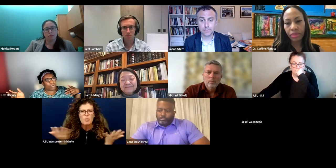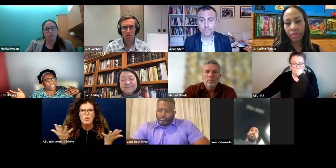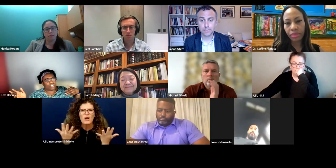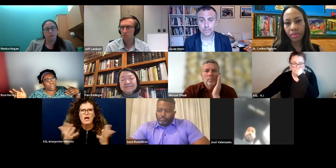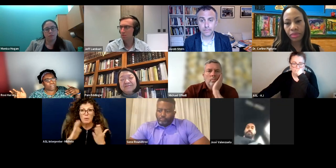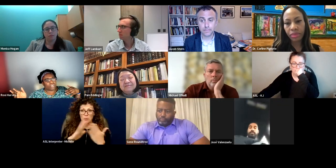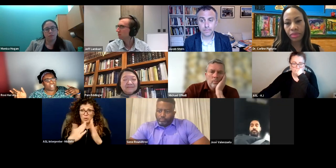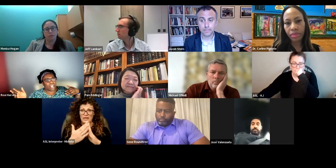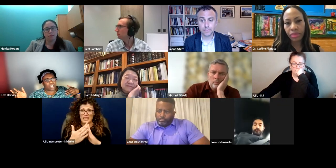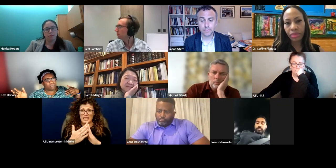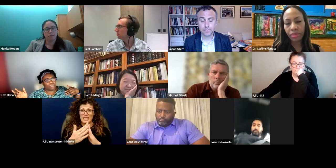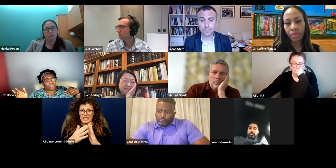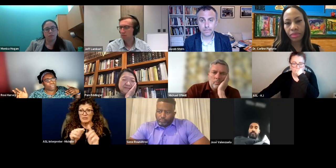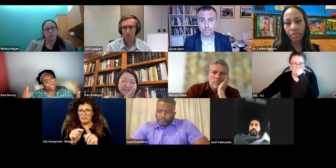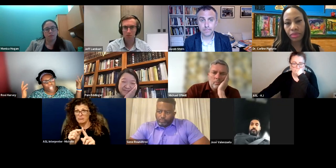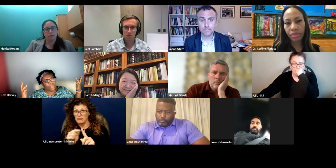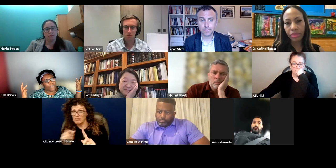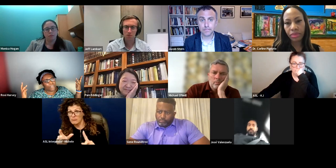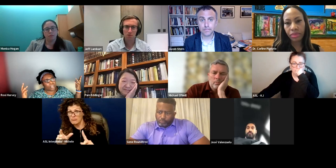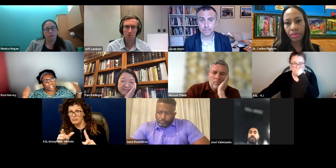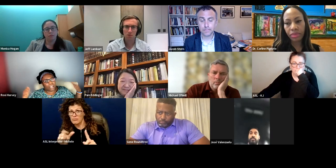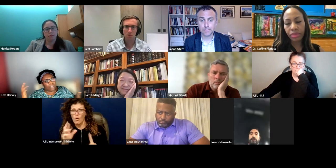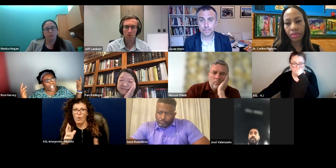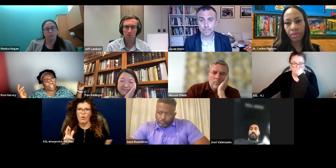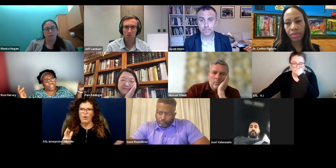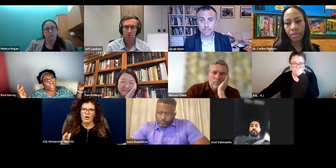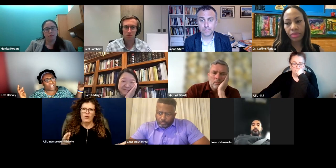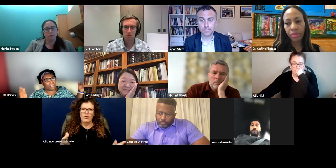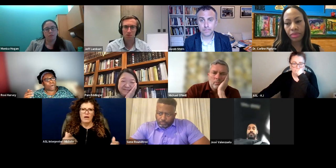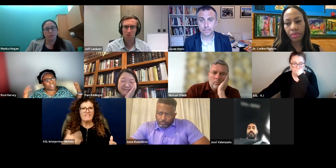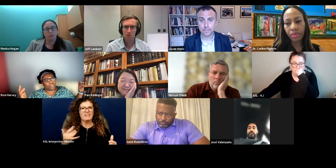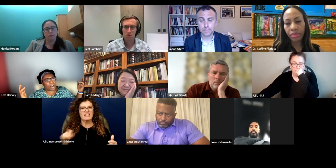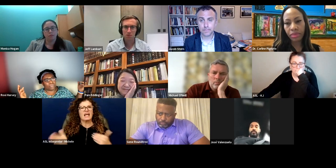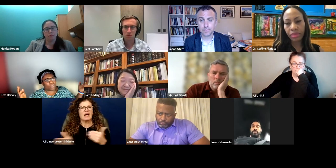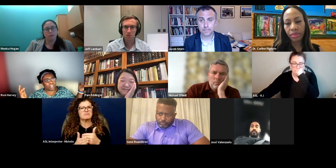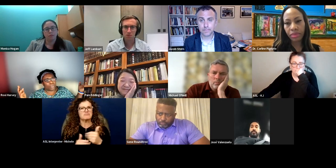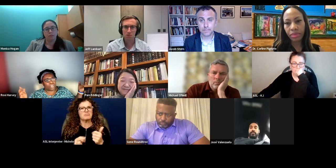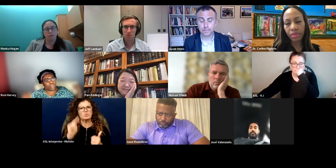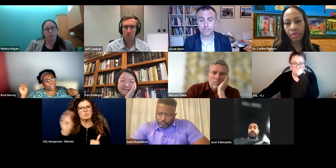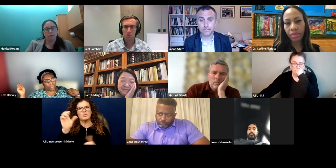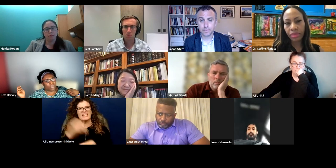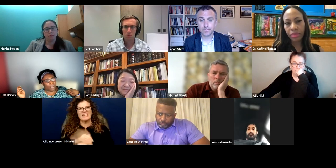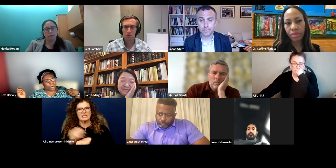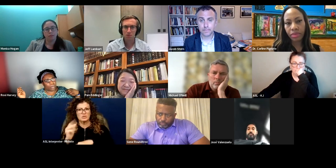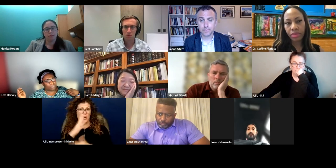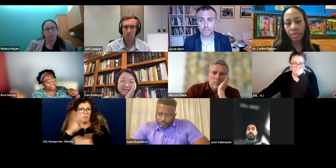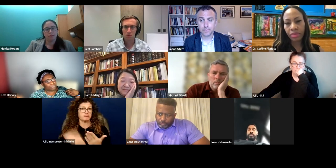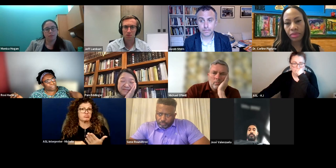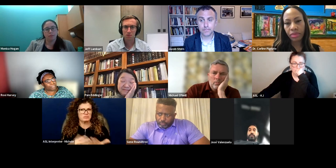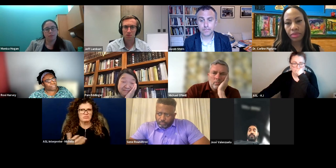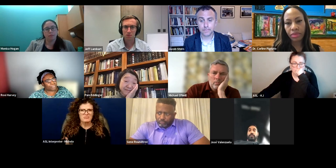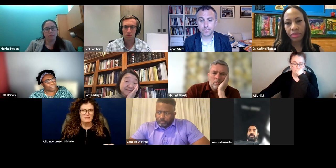members meaning blank? Or was that just one of those things like, I feel like I live in New England and Boston's part of one of the communities, so I'm a community member?